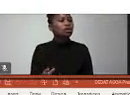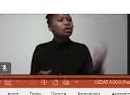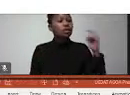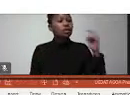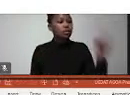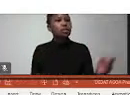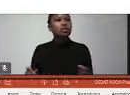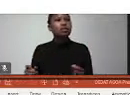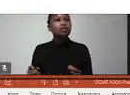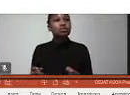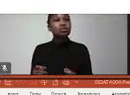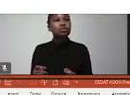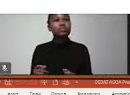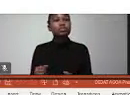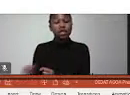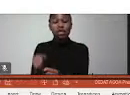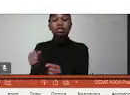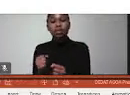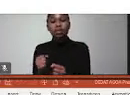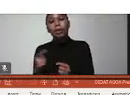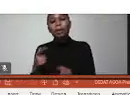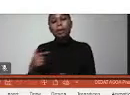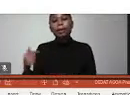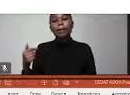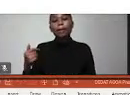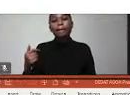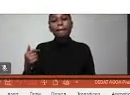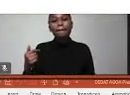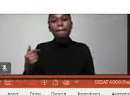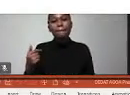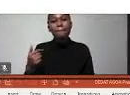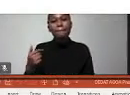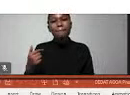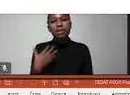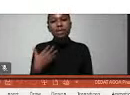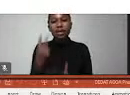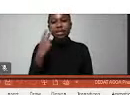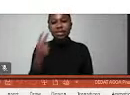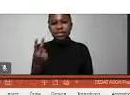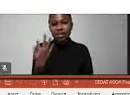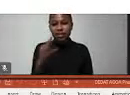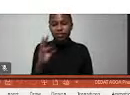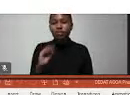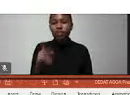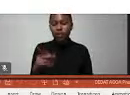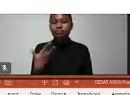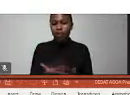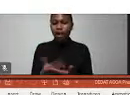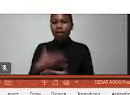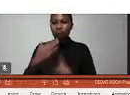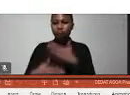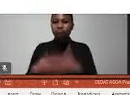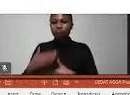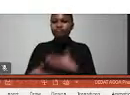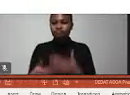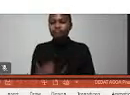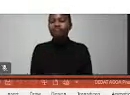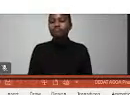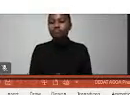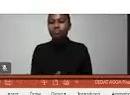can just wait a minute. Let to see if all right. Please continue. Yes,